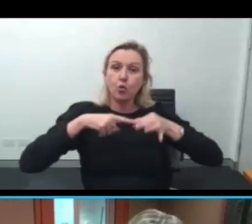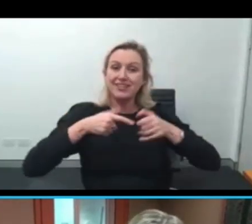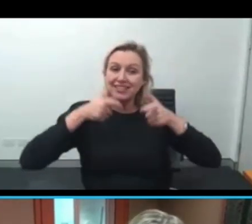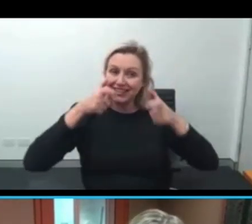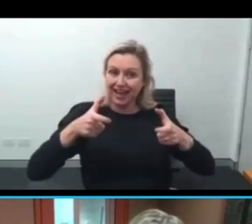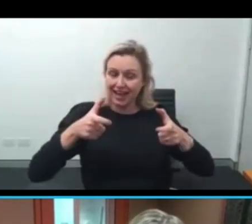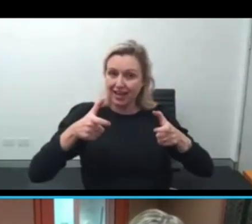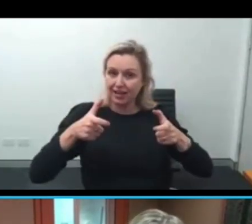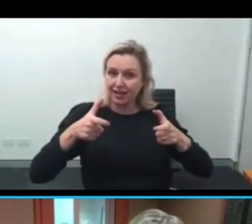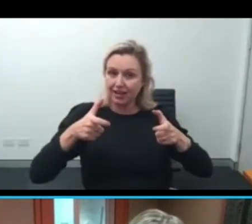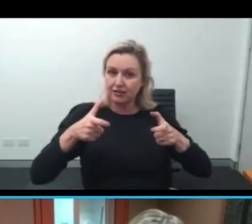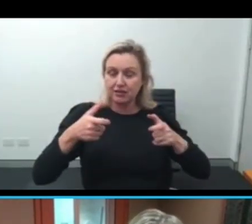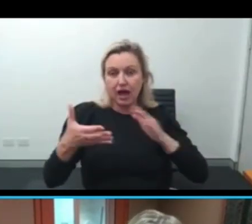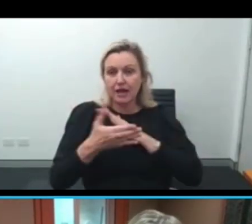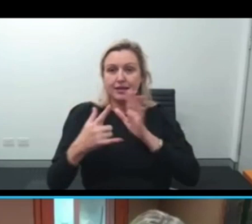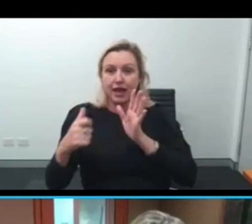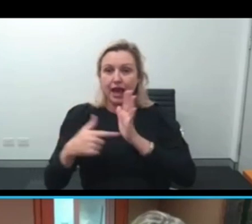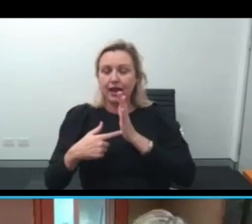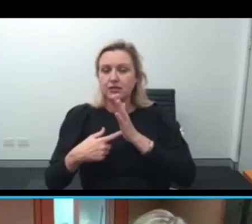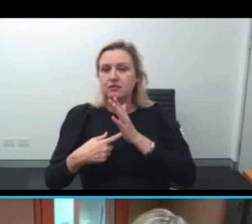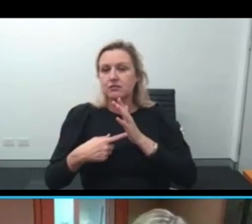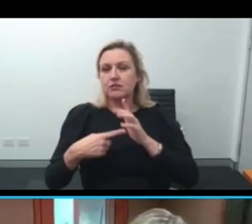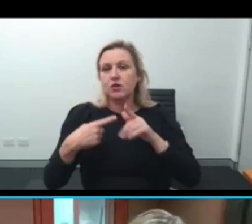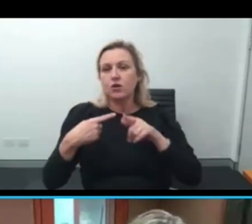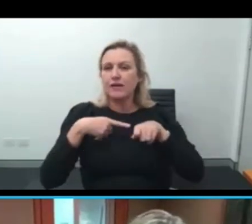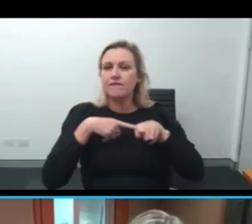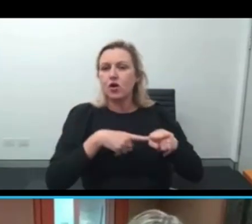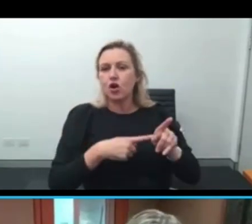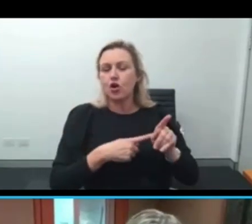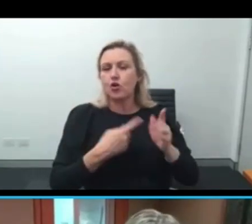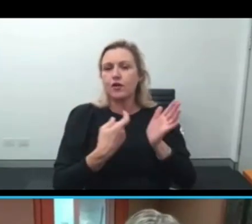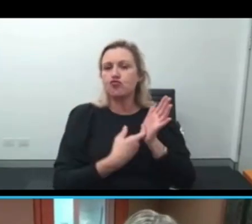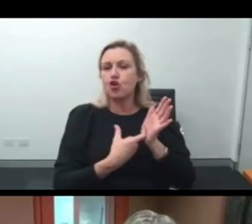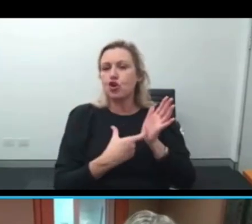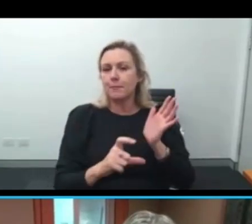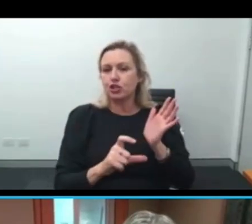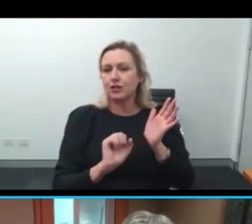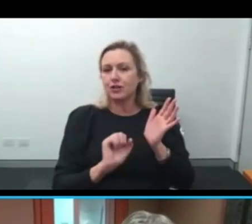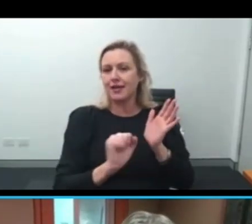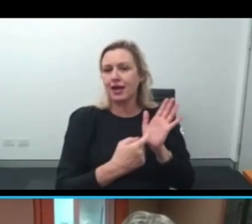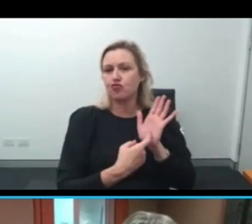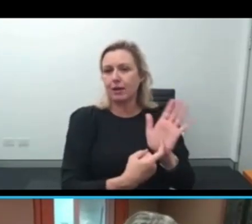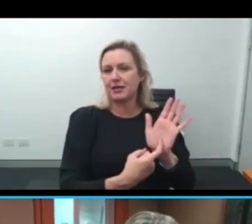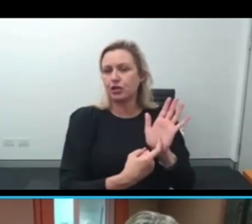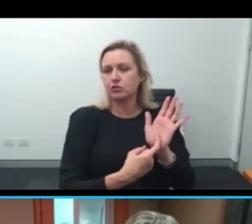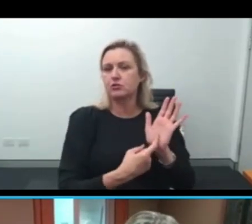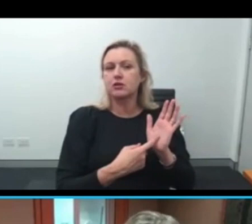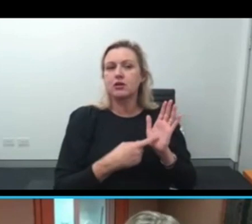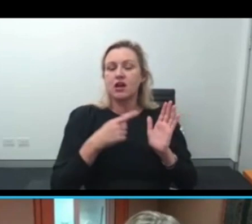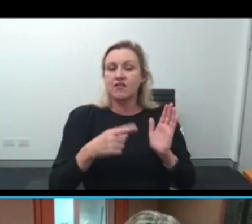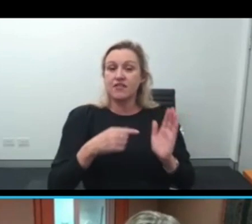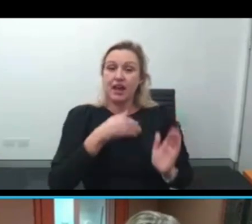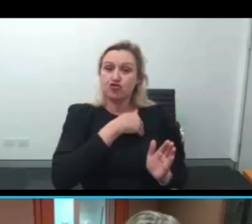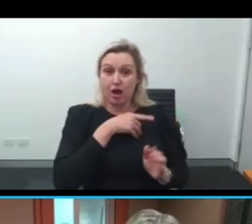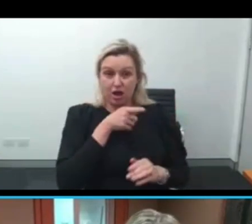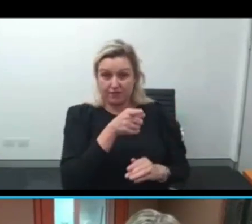the new Act in line with the recommendation about that was made by the Royal Commission. The draft definition, which appears on the